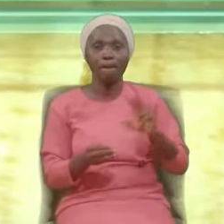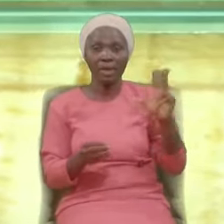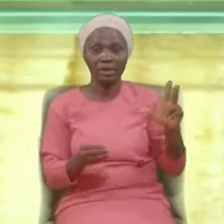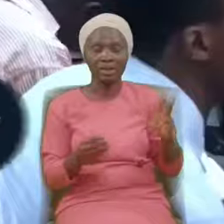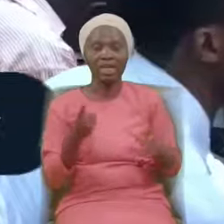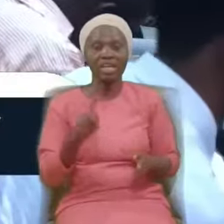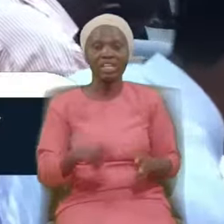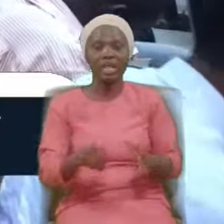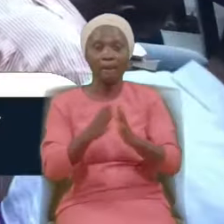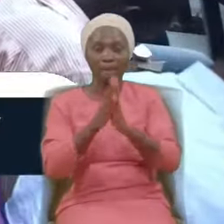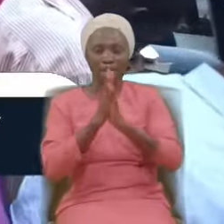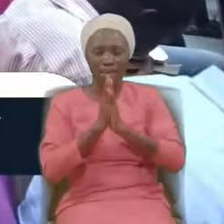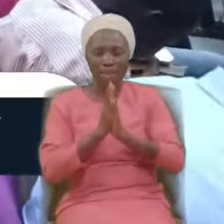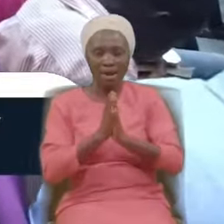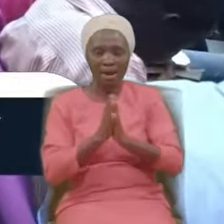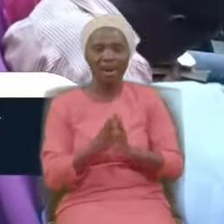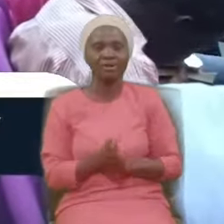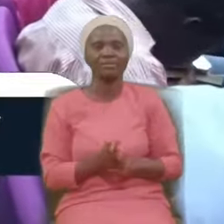the prayer.